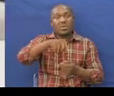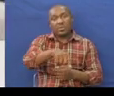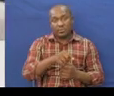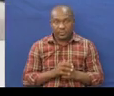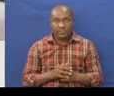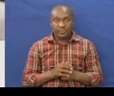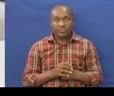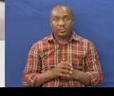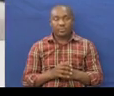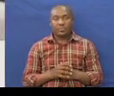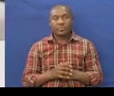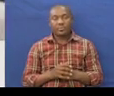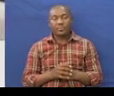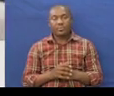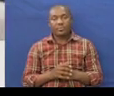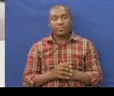of research. Yeah,